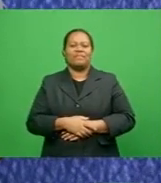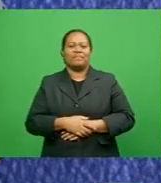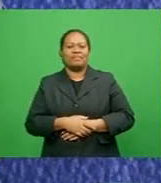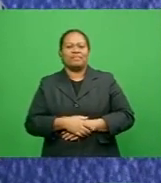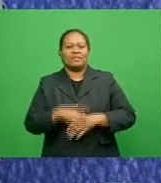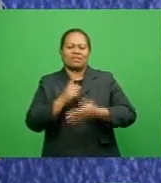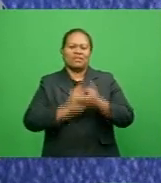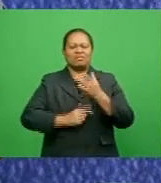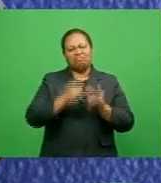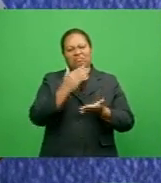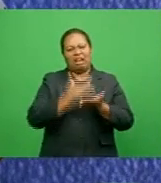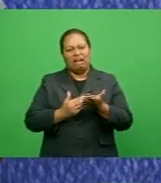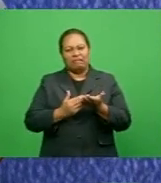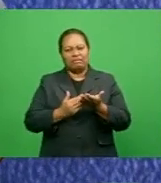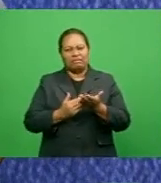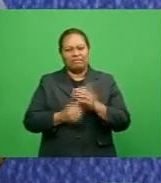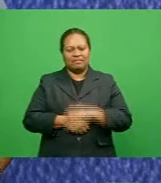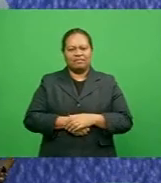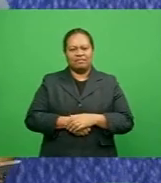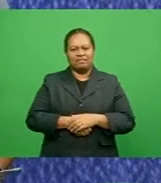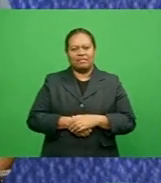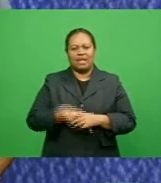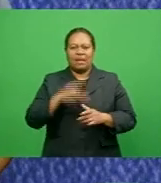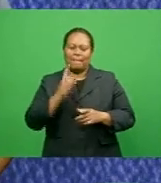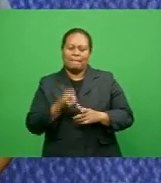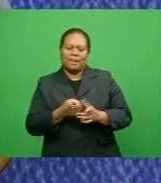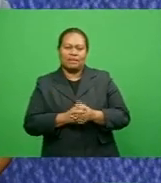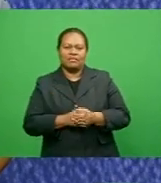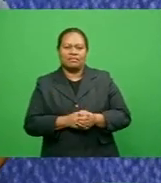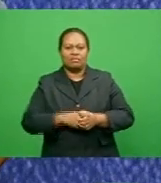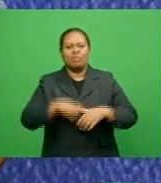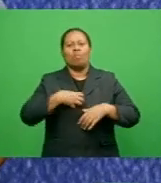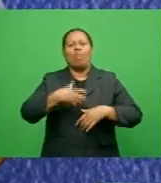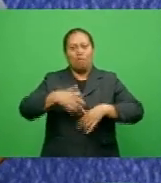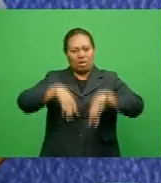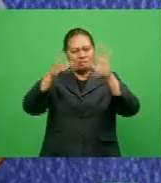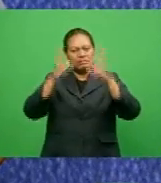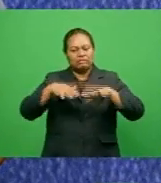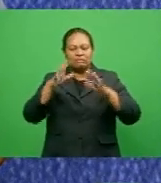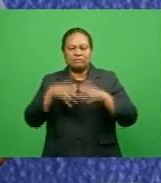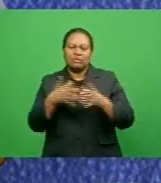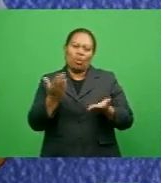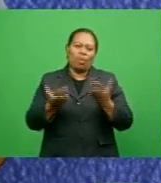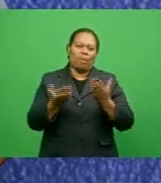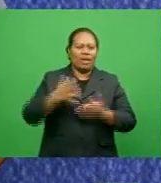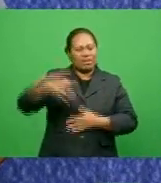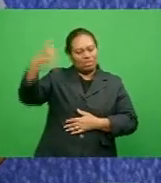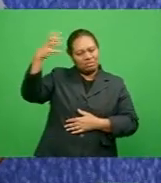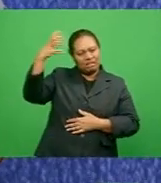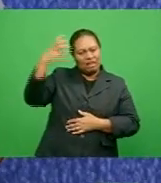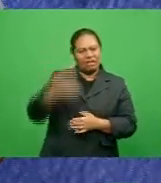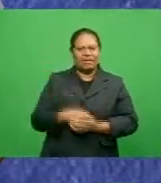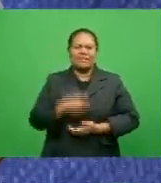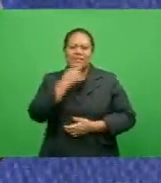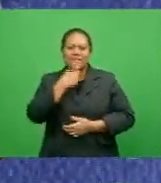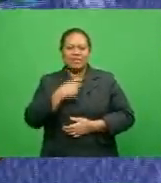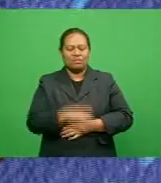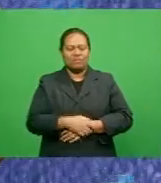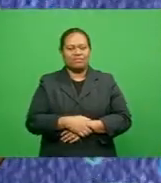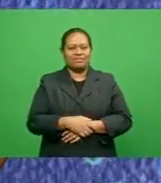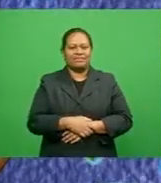into half, but we will put it as more showers over sunshine. There could be a few thunderstorms as